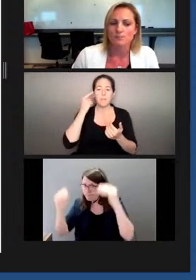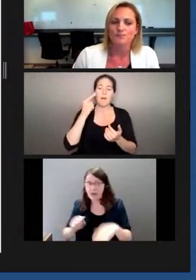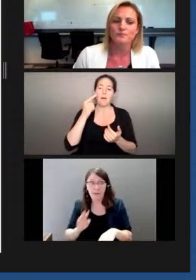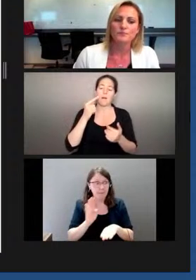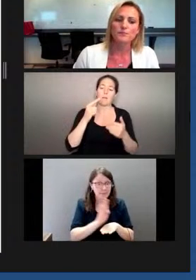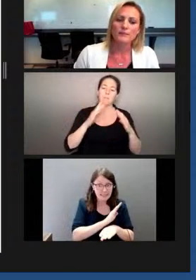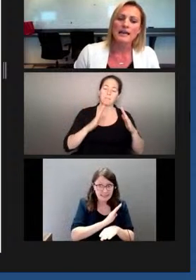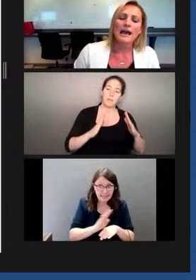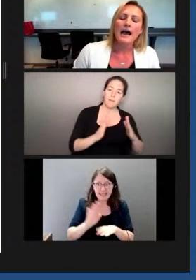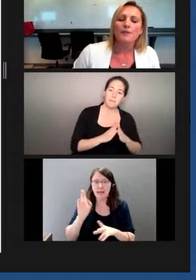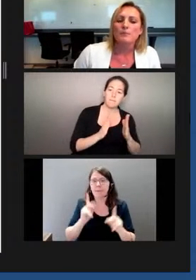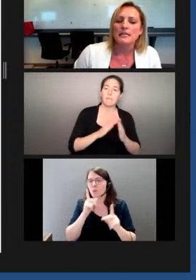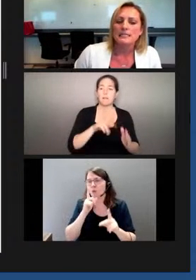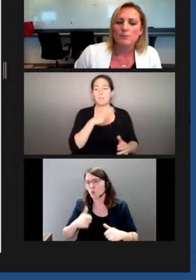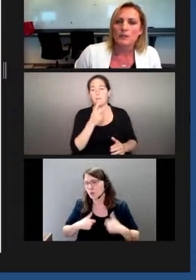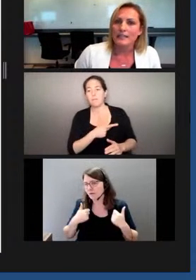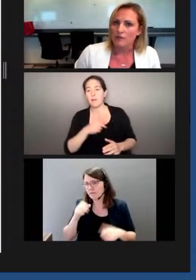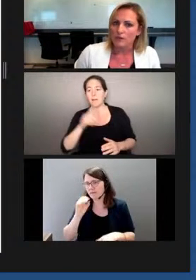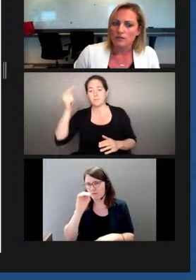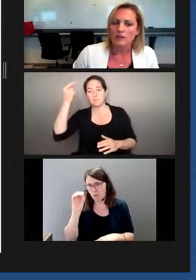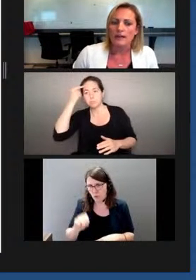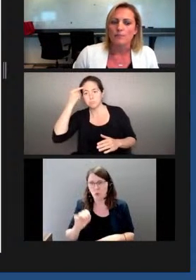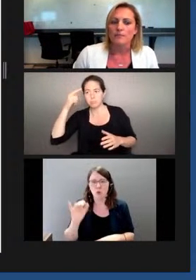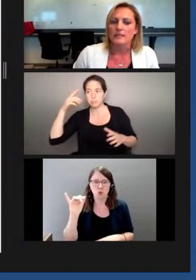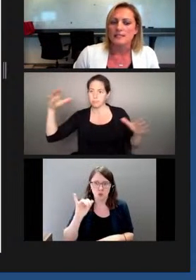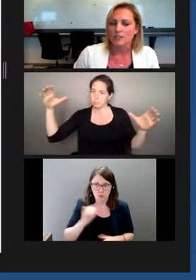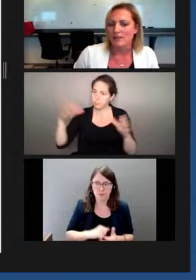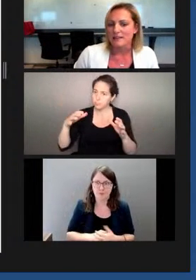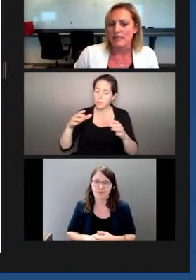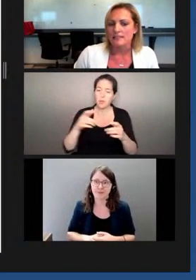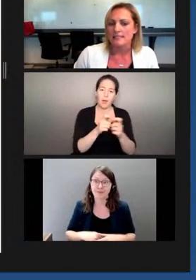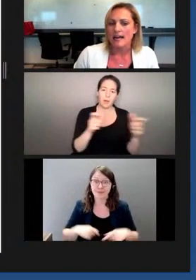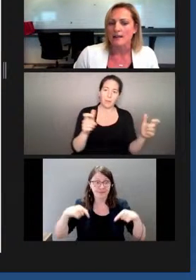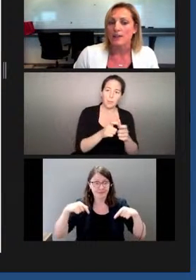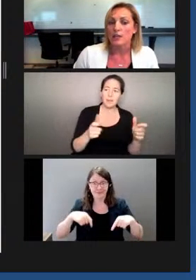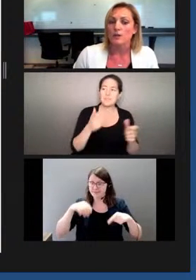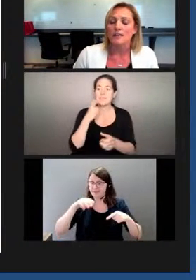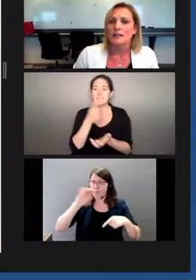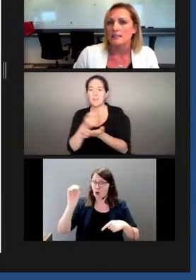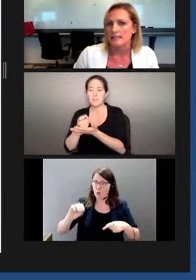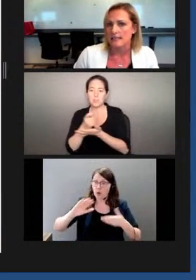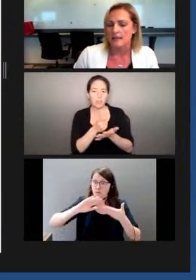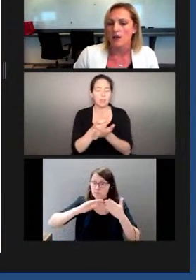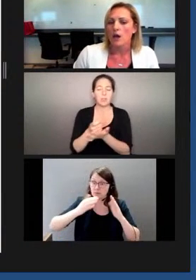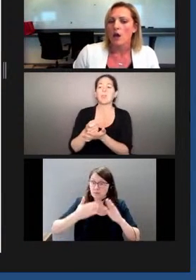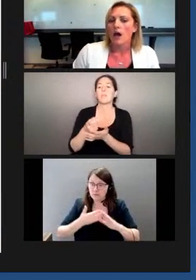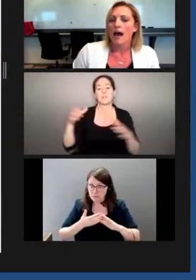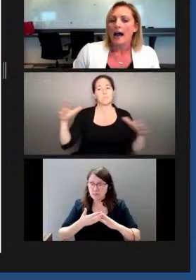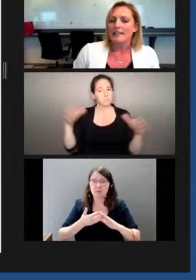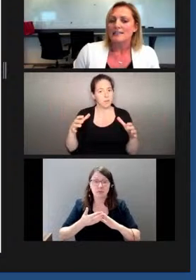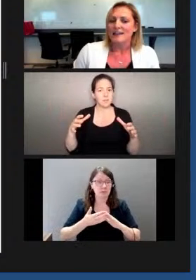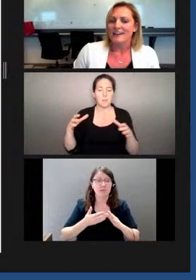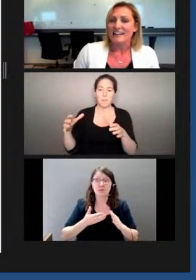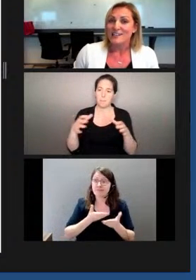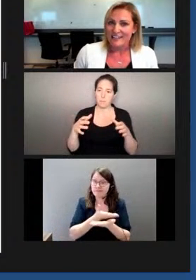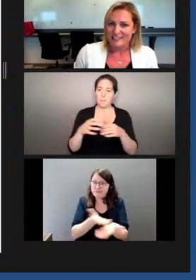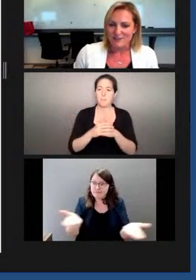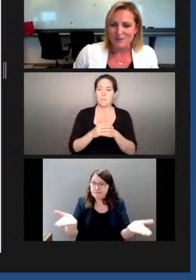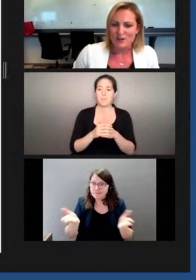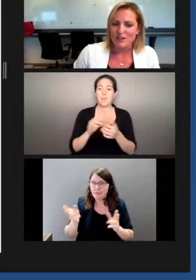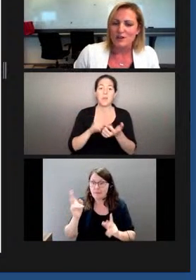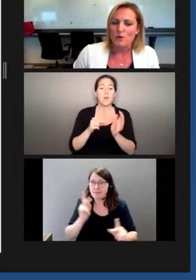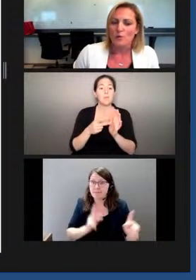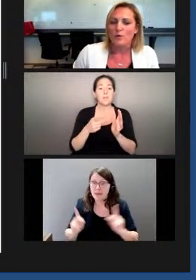consumers. At the municipal level, this ultimately means that the community and the city, as a